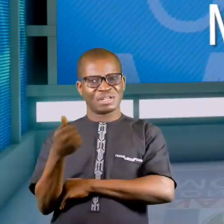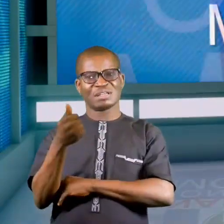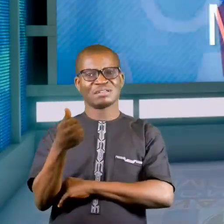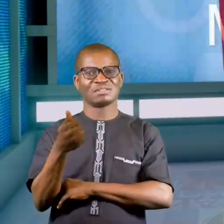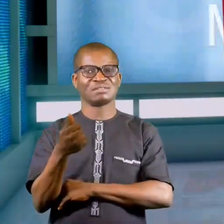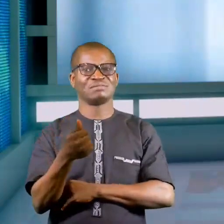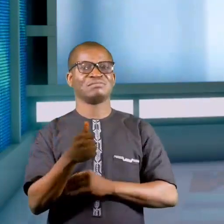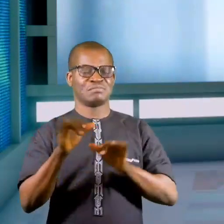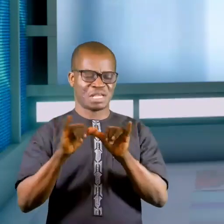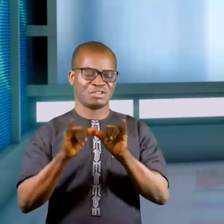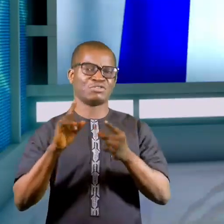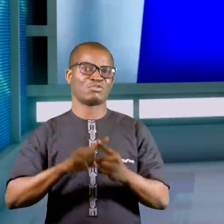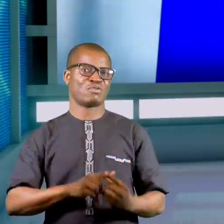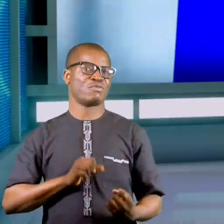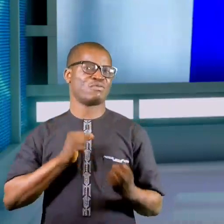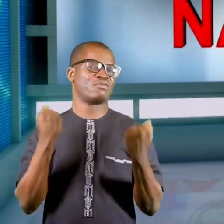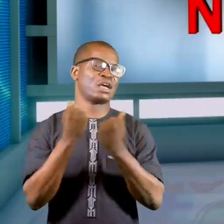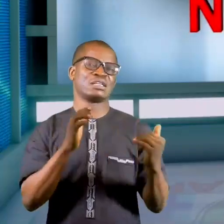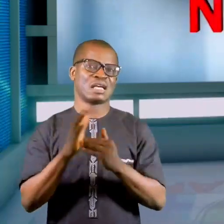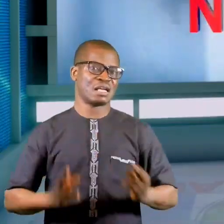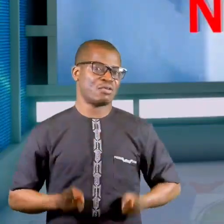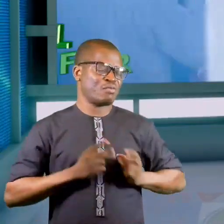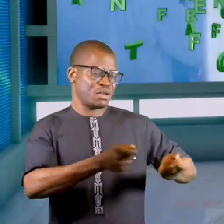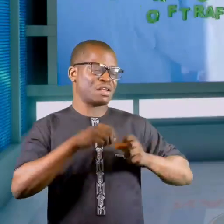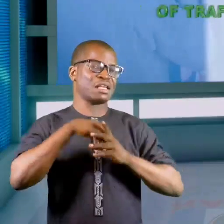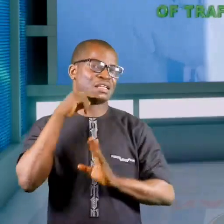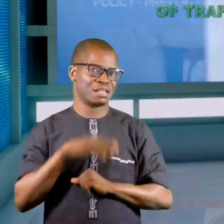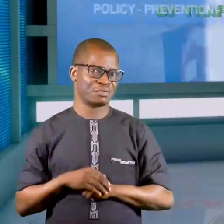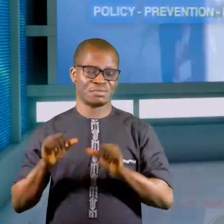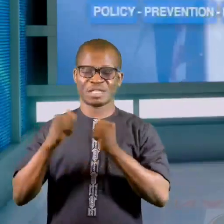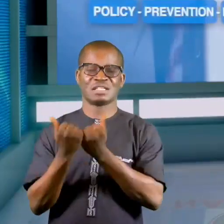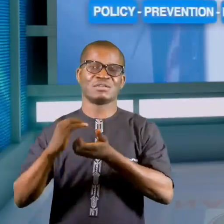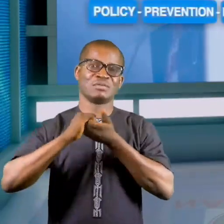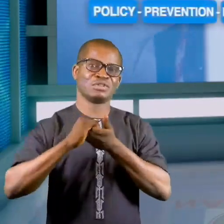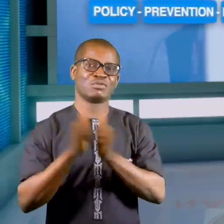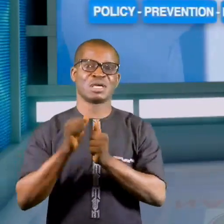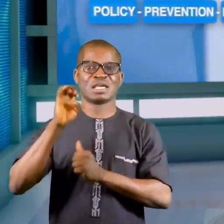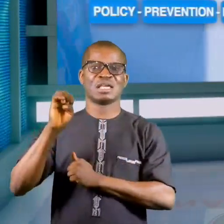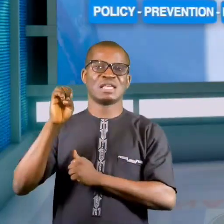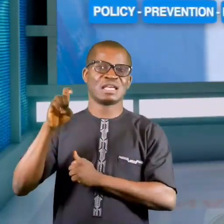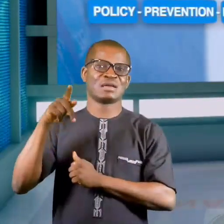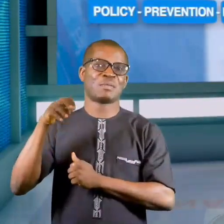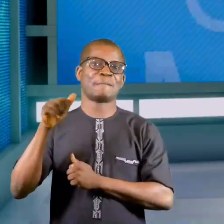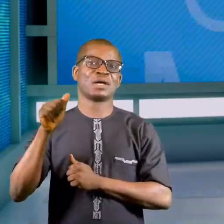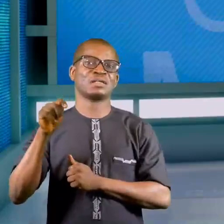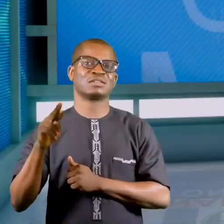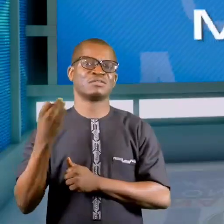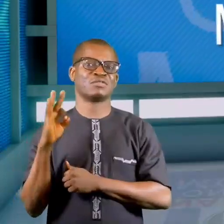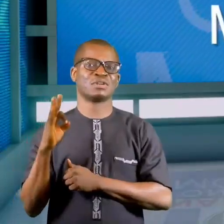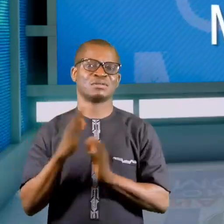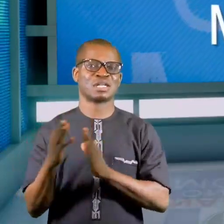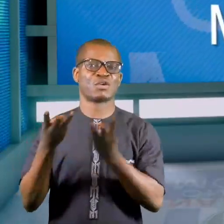measure geared towards the fight against human trafficking in Nigeria. The agency, in collaboration with Expertise France, organized